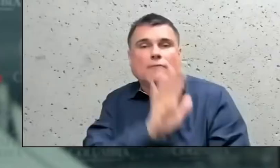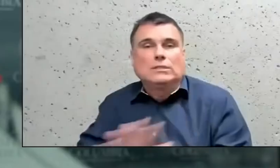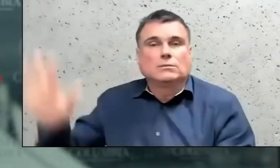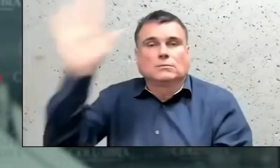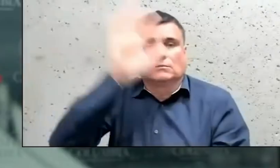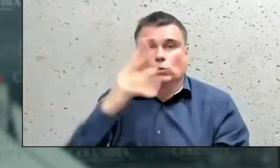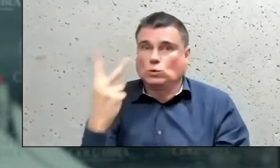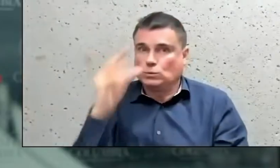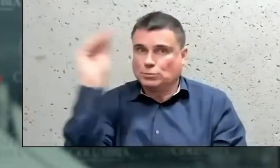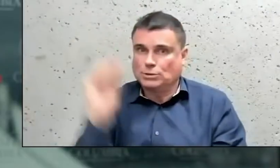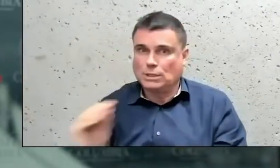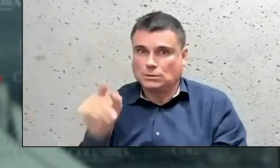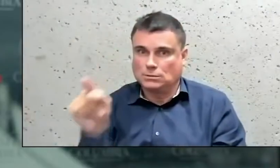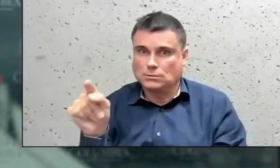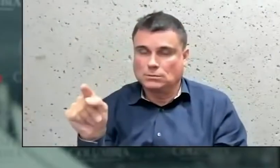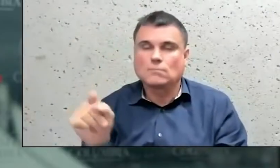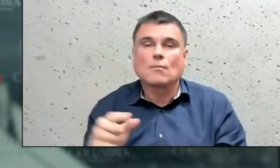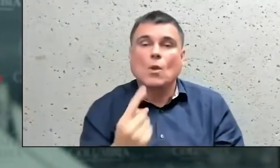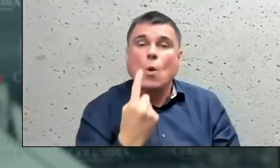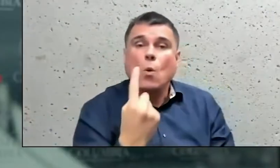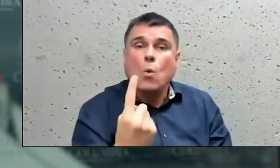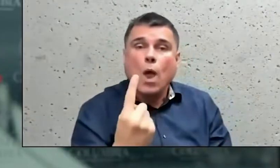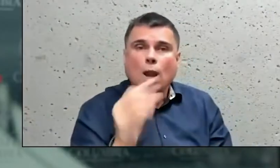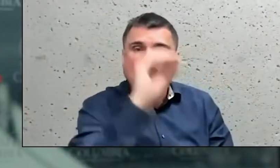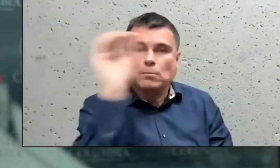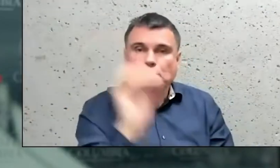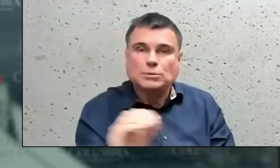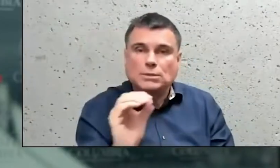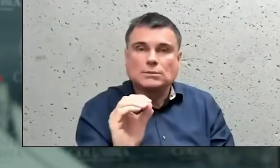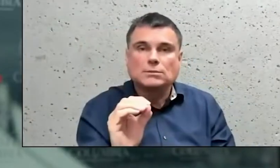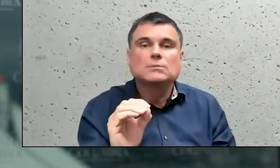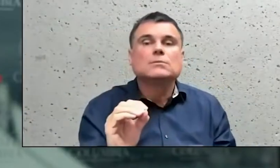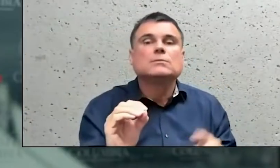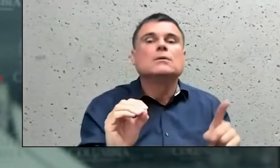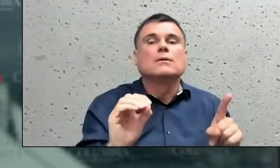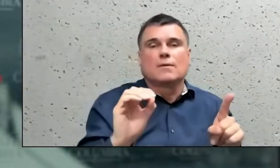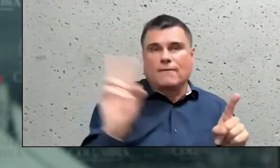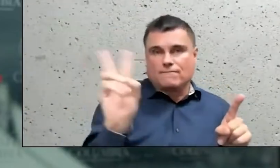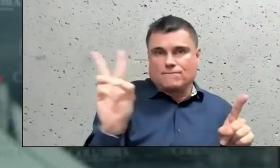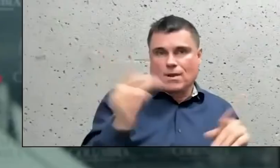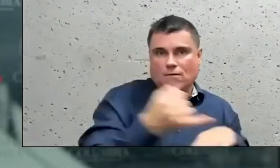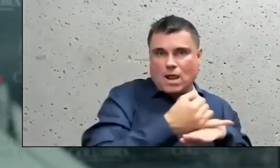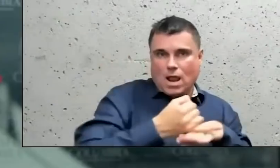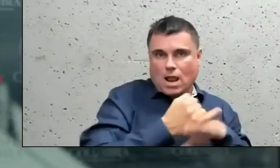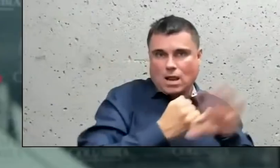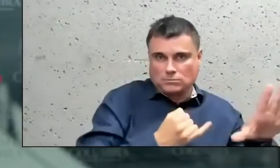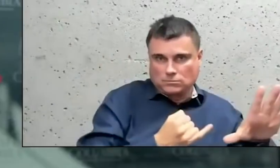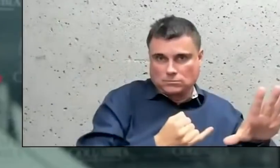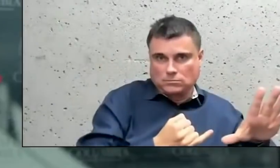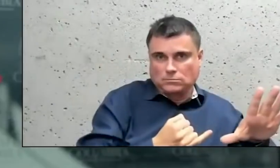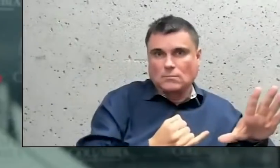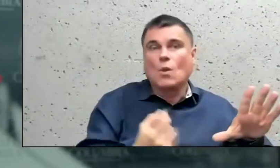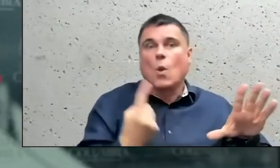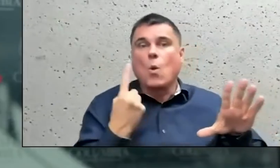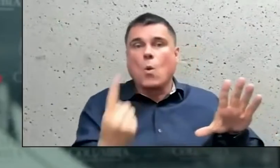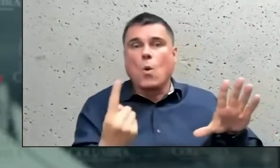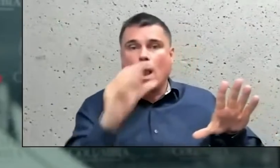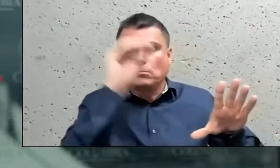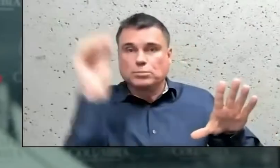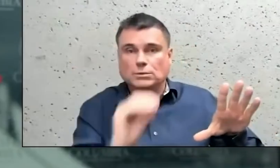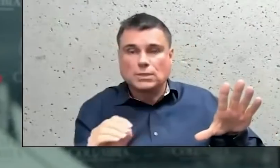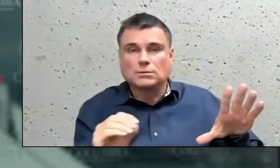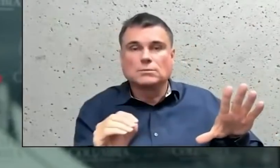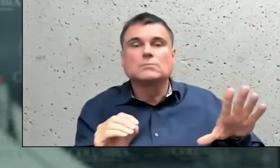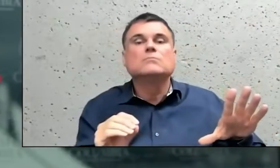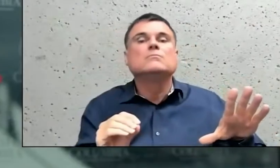Authority, and 2% in the Vancouver Island Health Authority. So this reflects, I think, the very strong vaccination